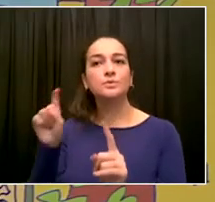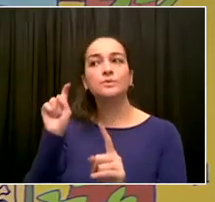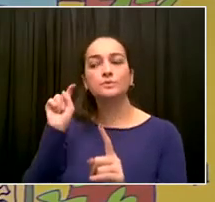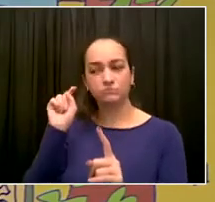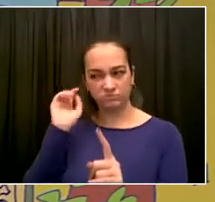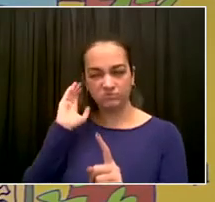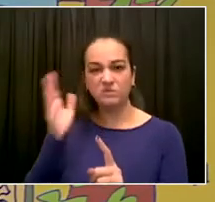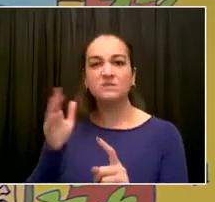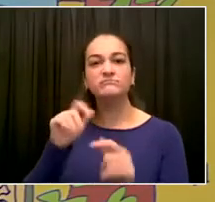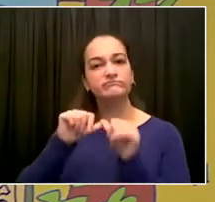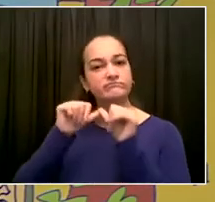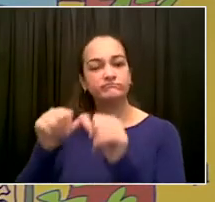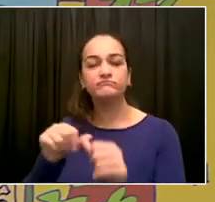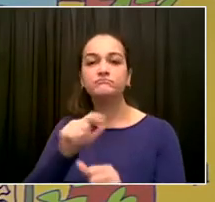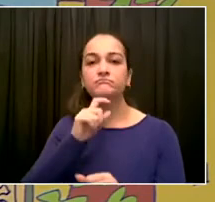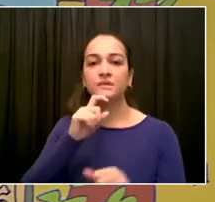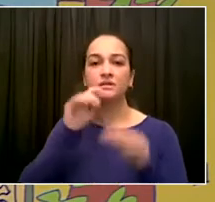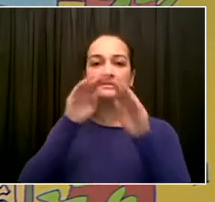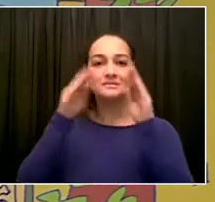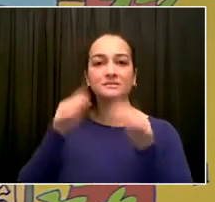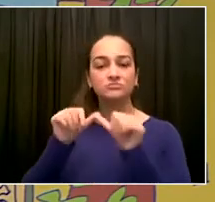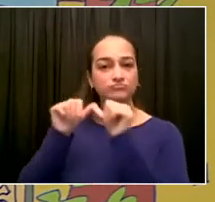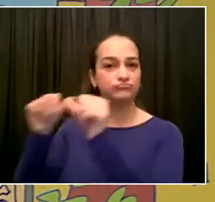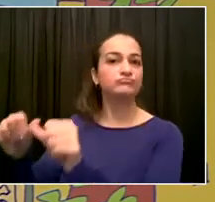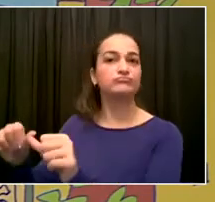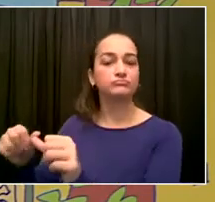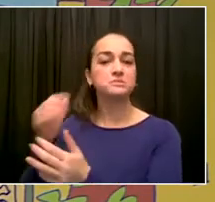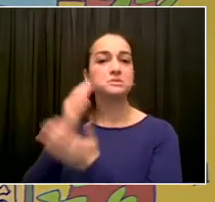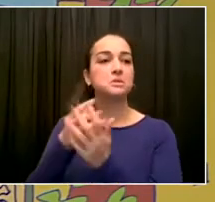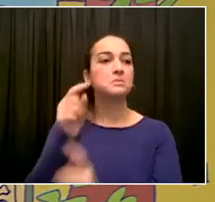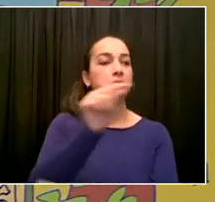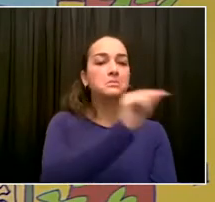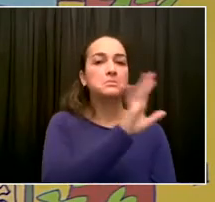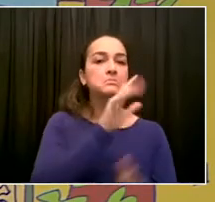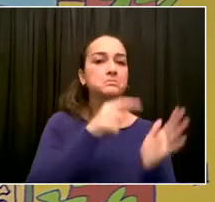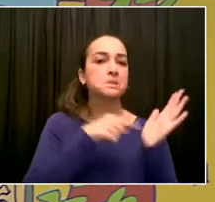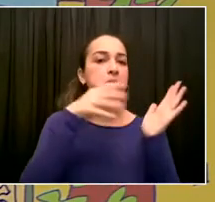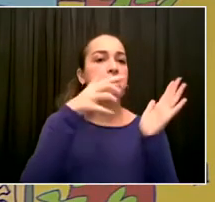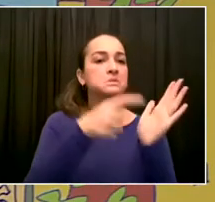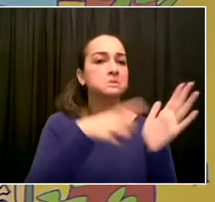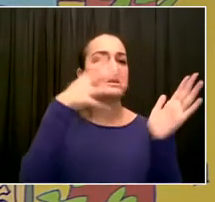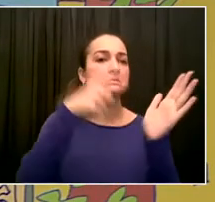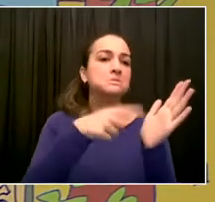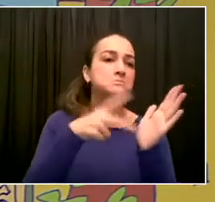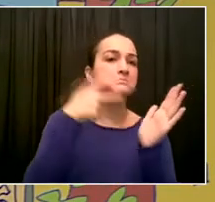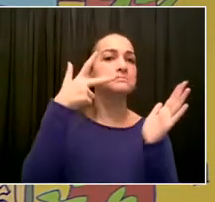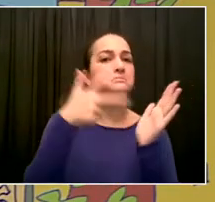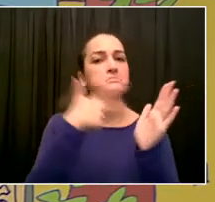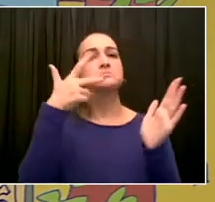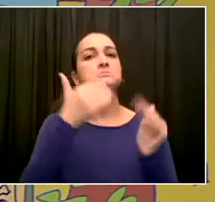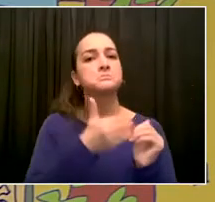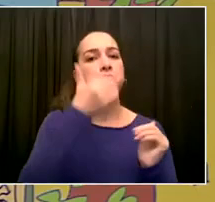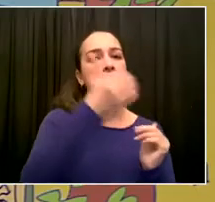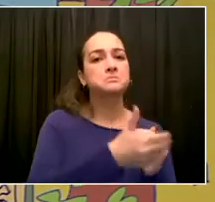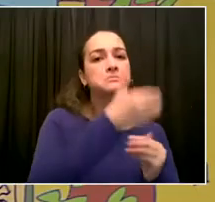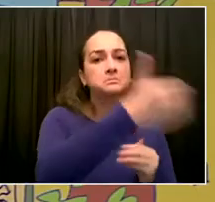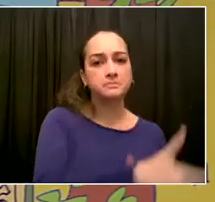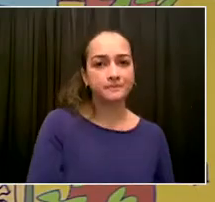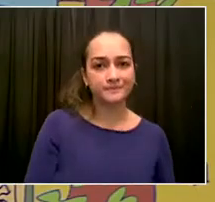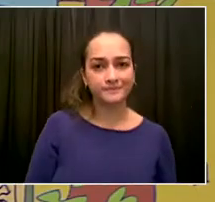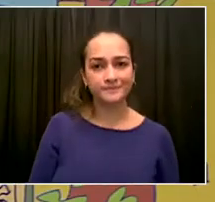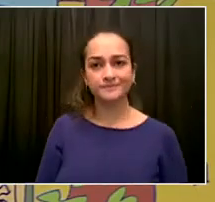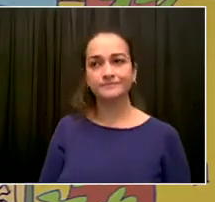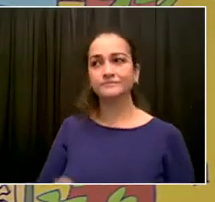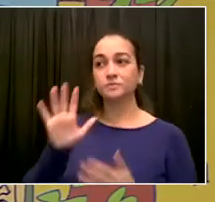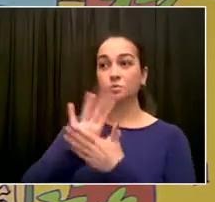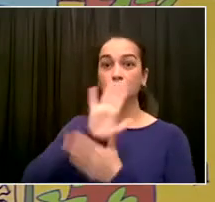doesn't. Let the professionals, let the security experts make that decision with the school community. Chief Harrison?